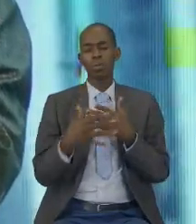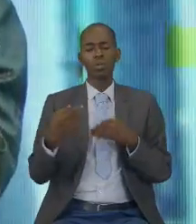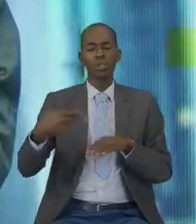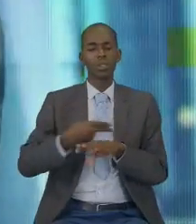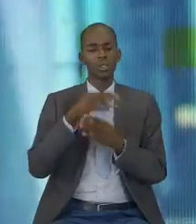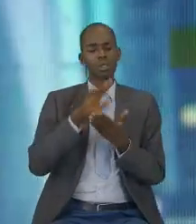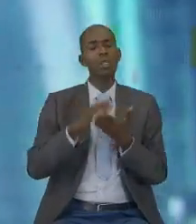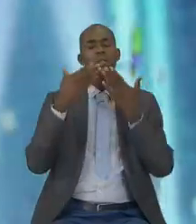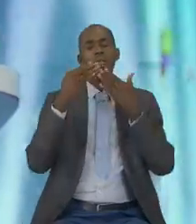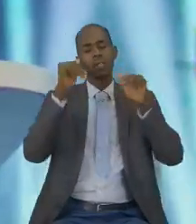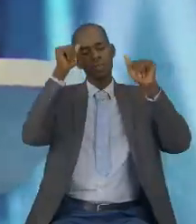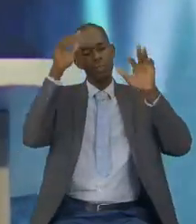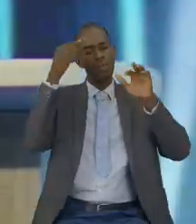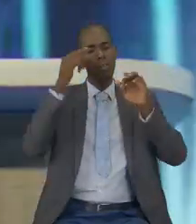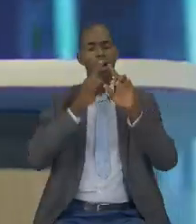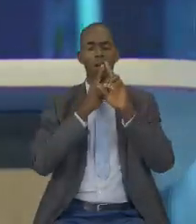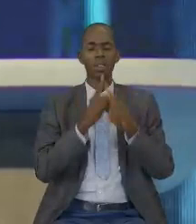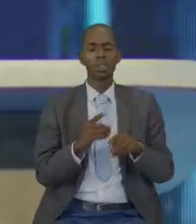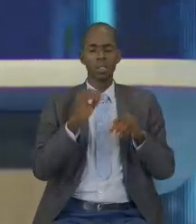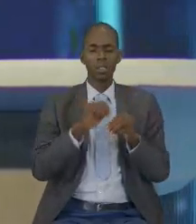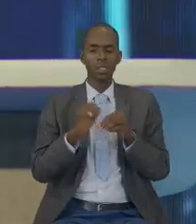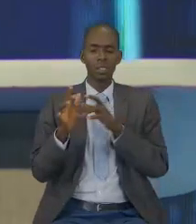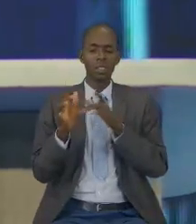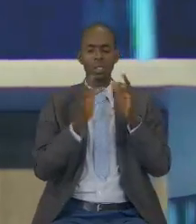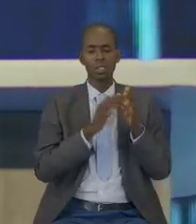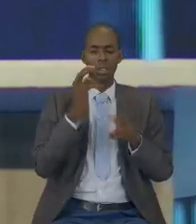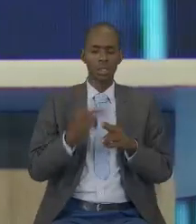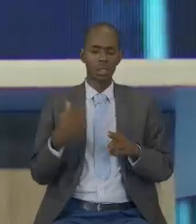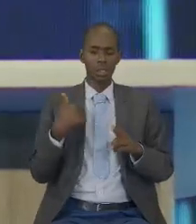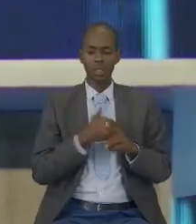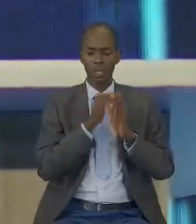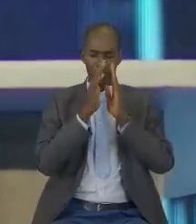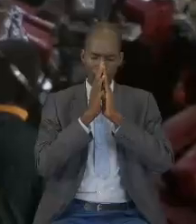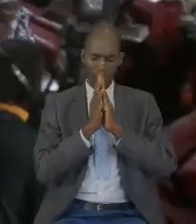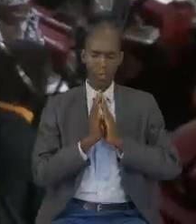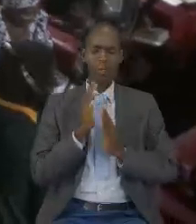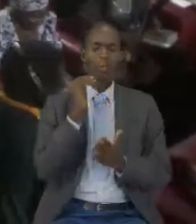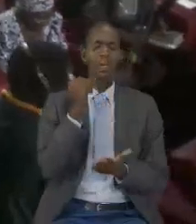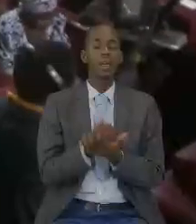you have answered. In Jesus' name we pray.